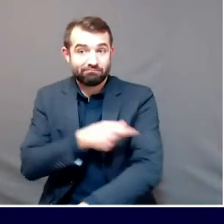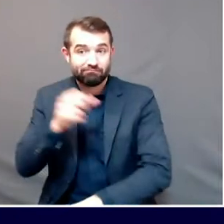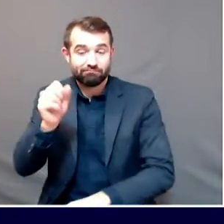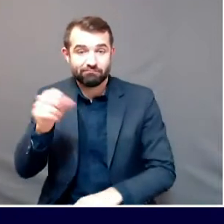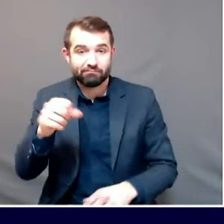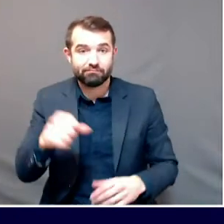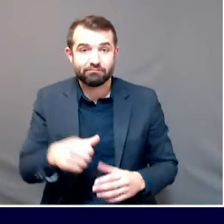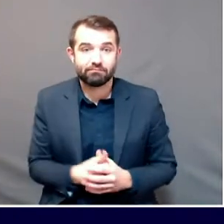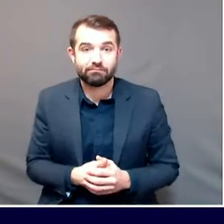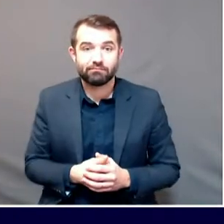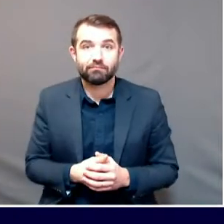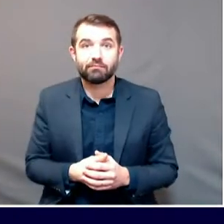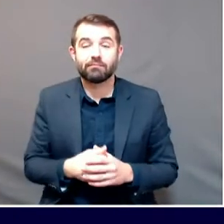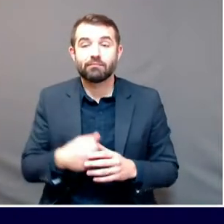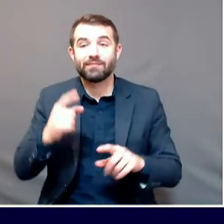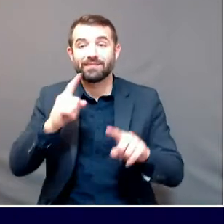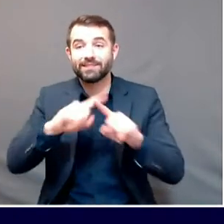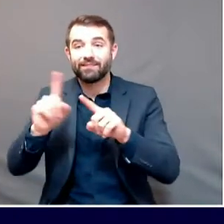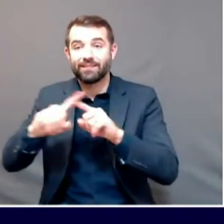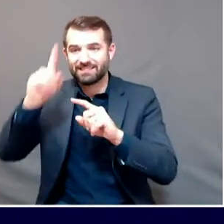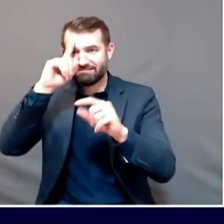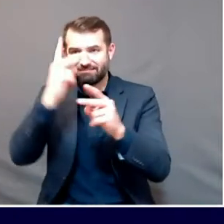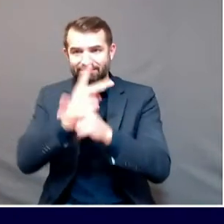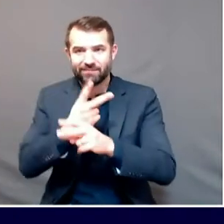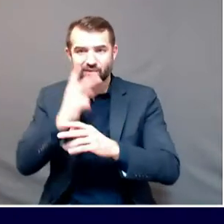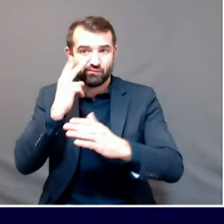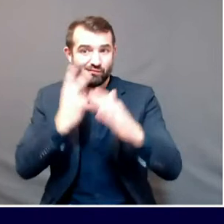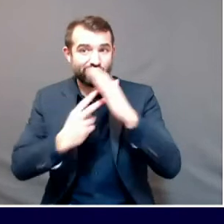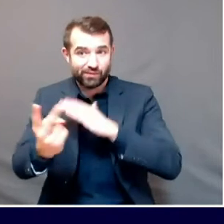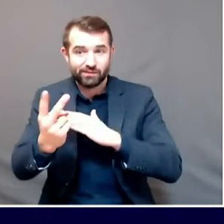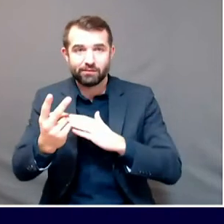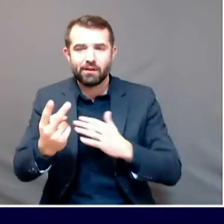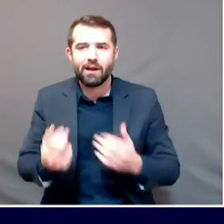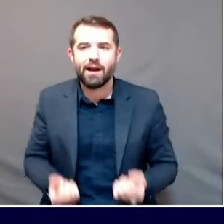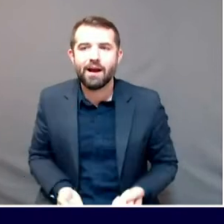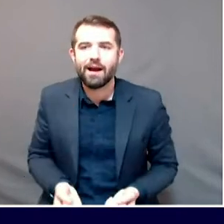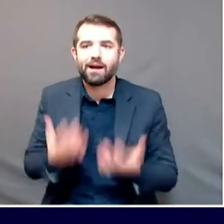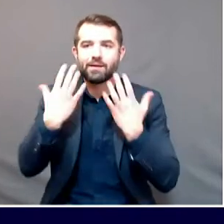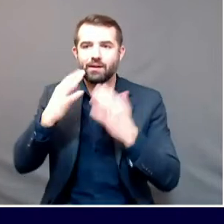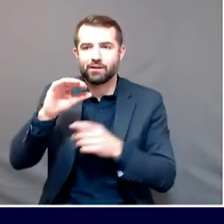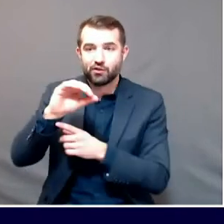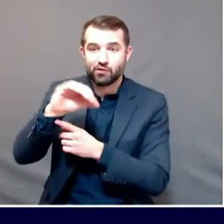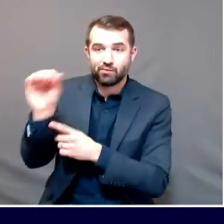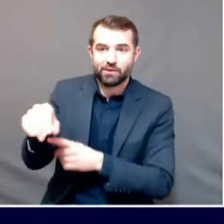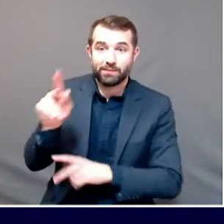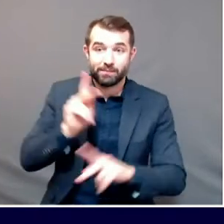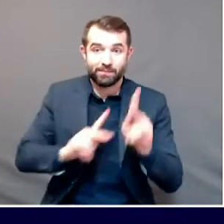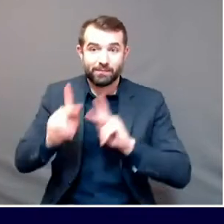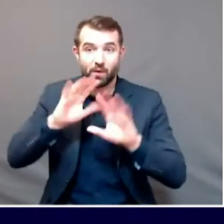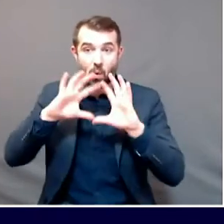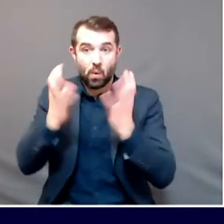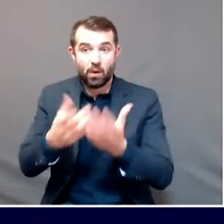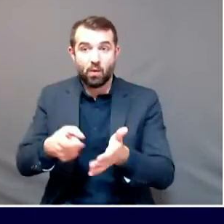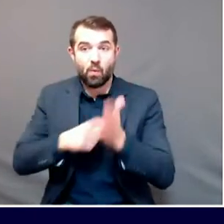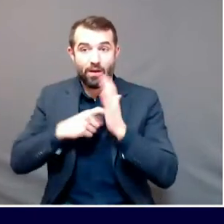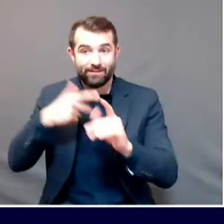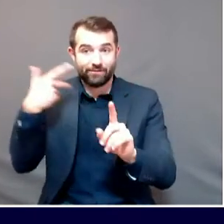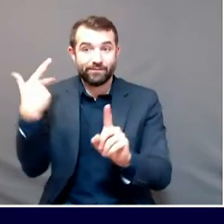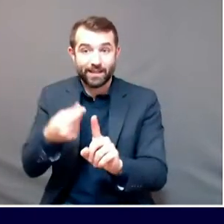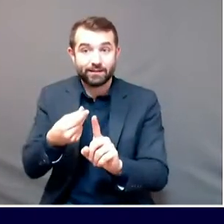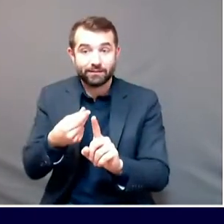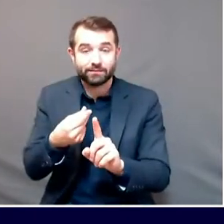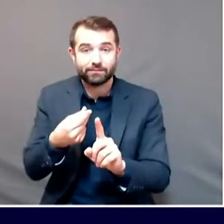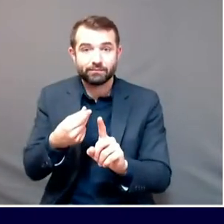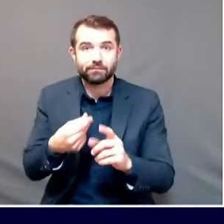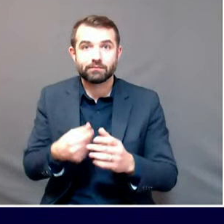just what percentage of a population needs to be vaccinated in order for us to achieve that bubble of